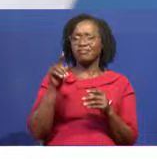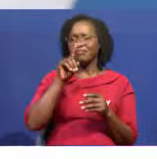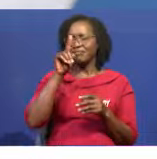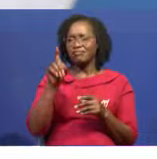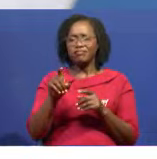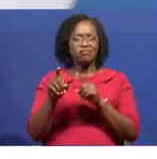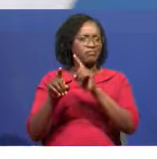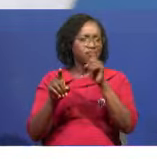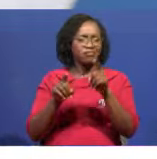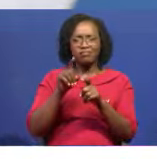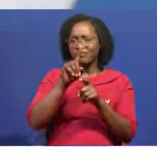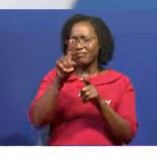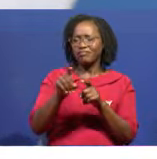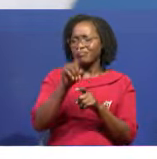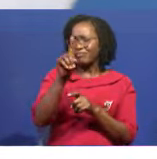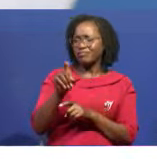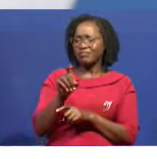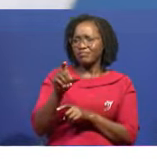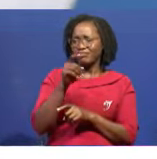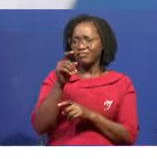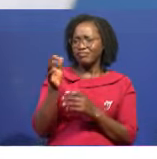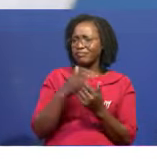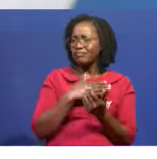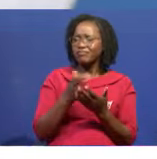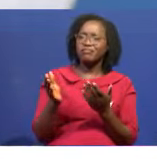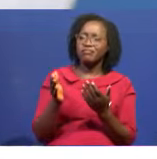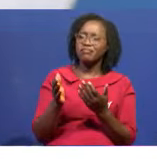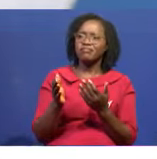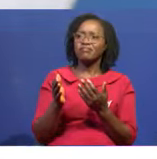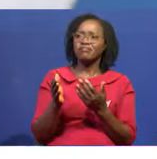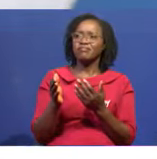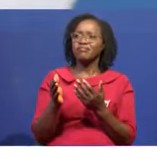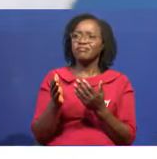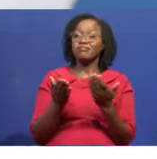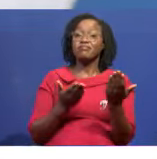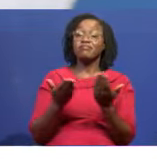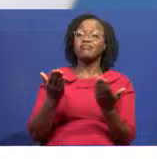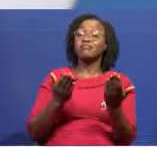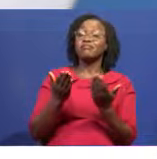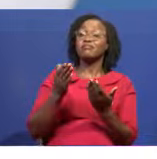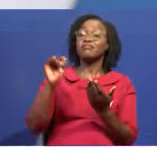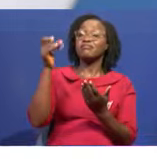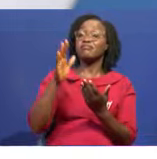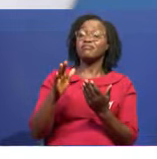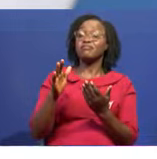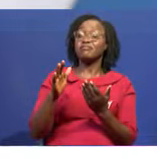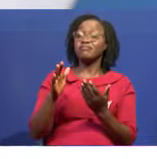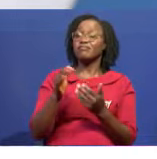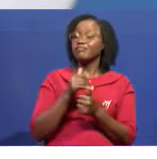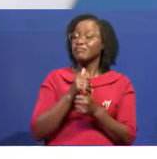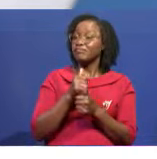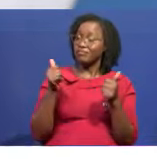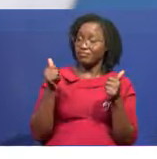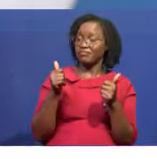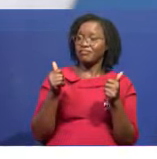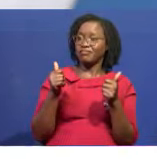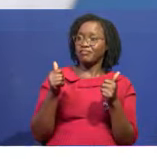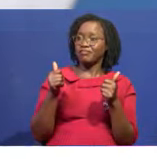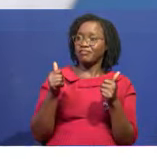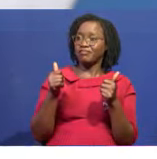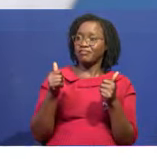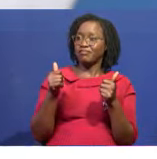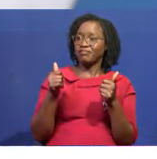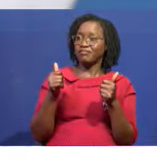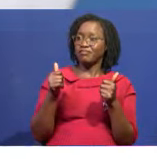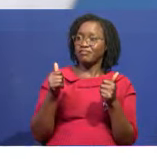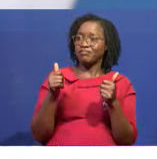questions on their part as to whether they are serving Kenyans in good faith. So the ball actually